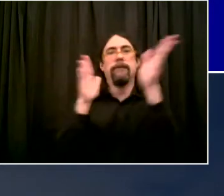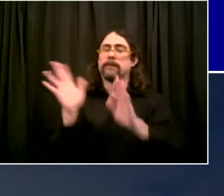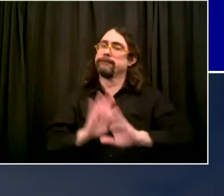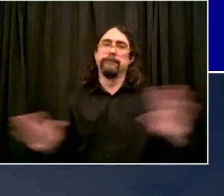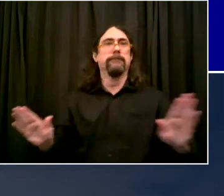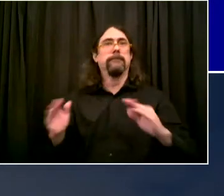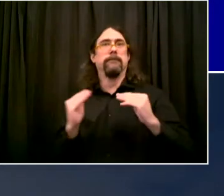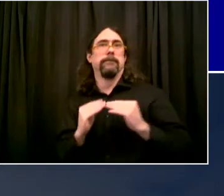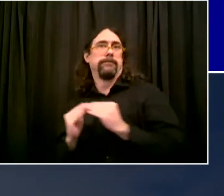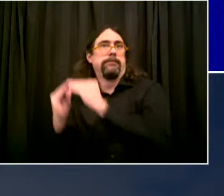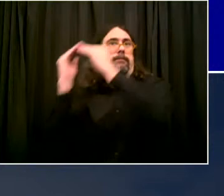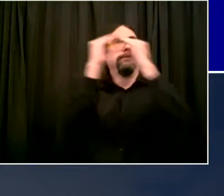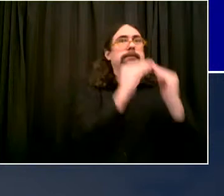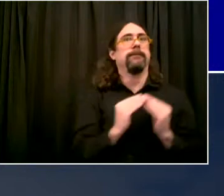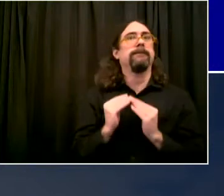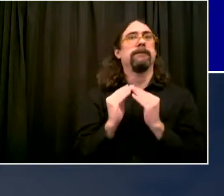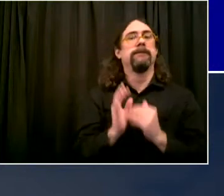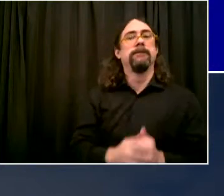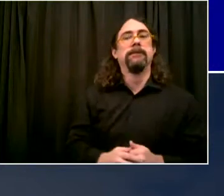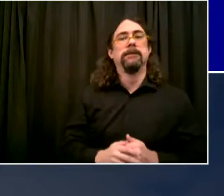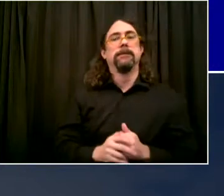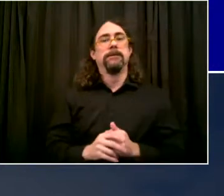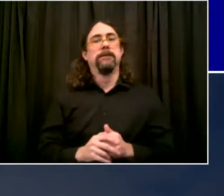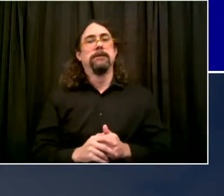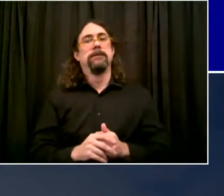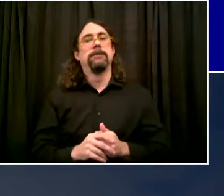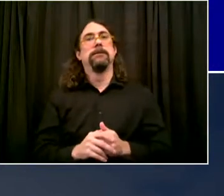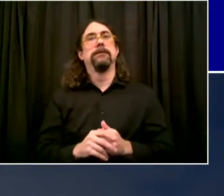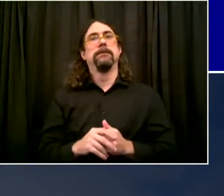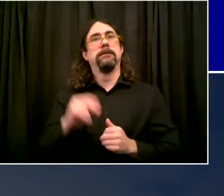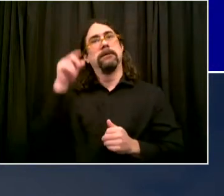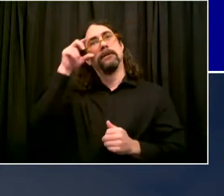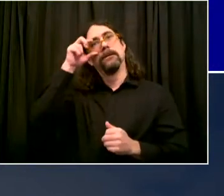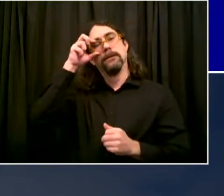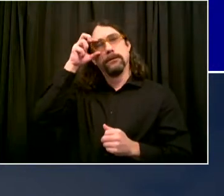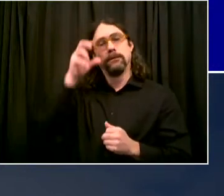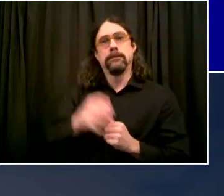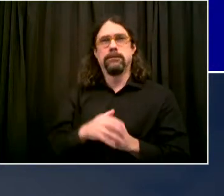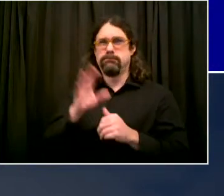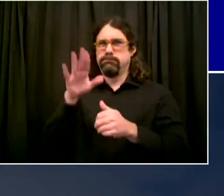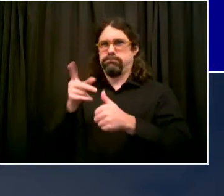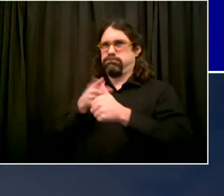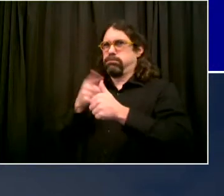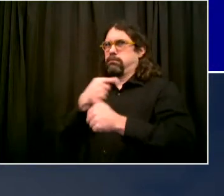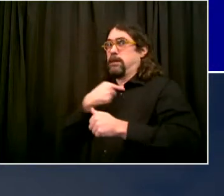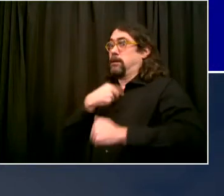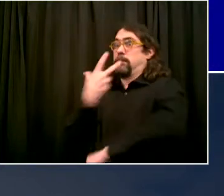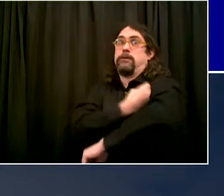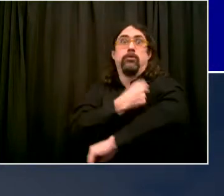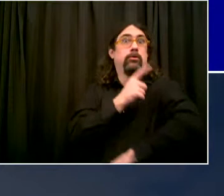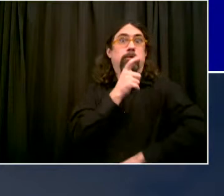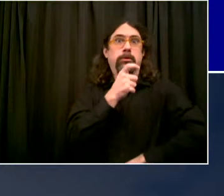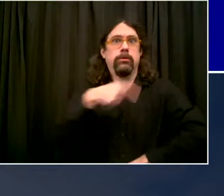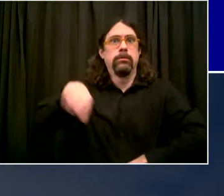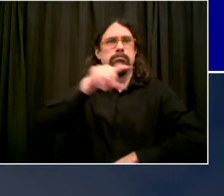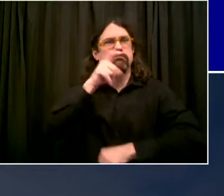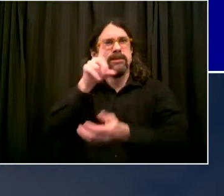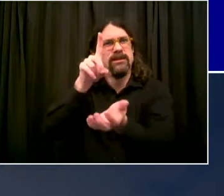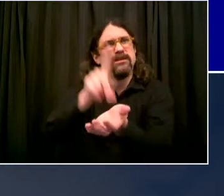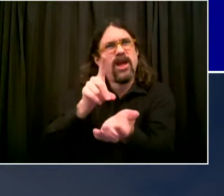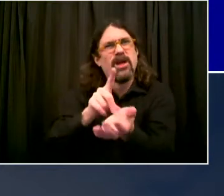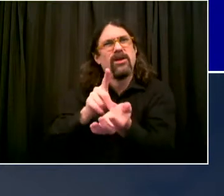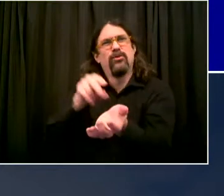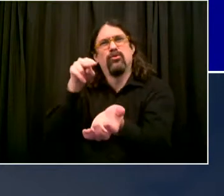people who serve us, our healthcare heroes, our first responders, our educators, whether they live in the 5 boroughs or they live